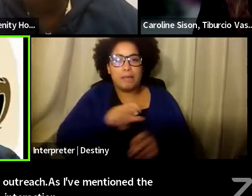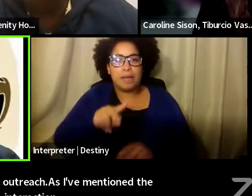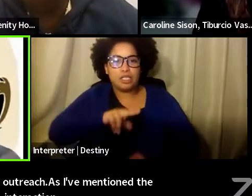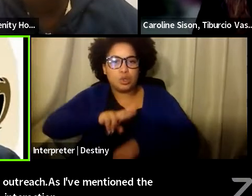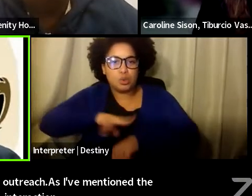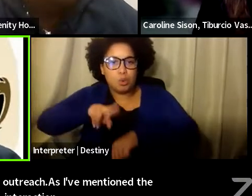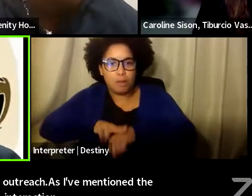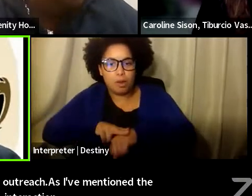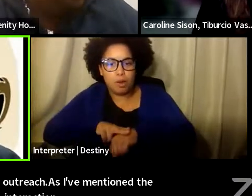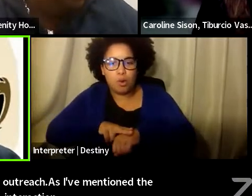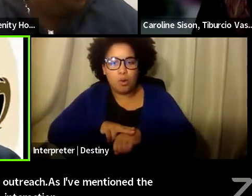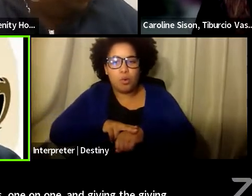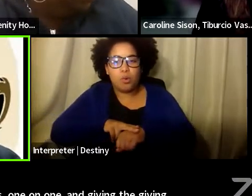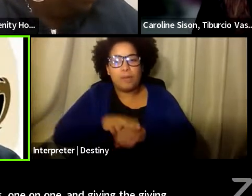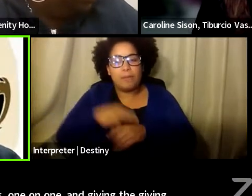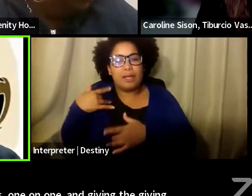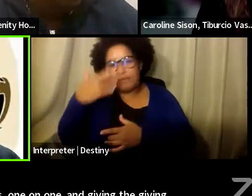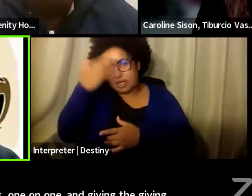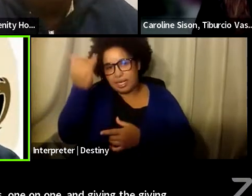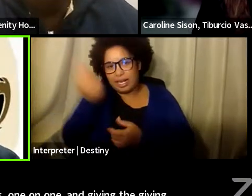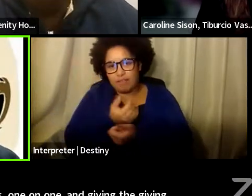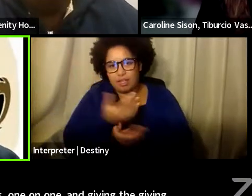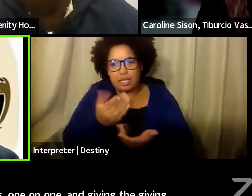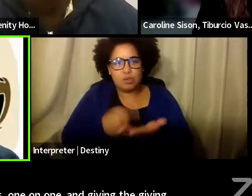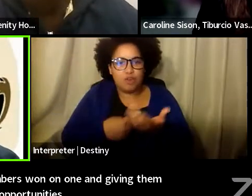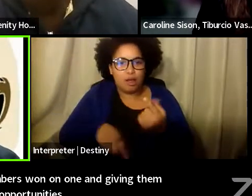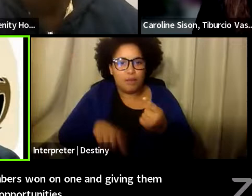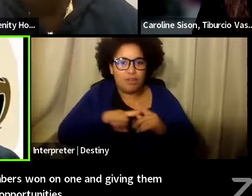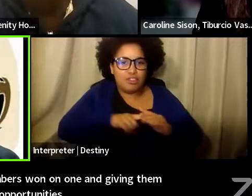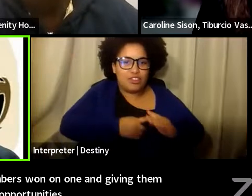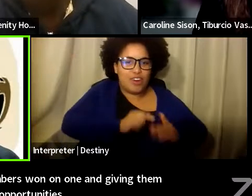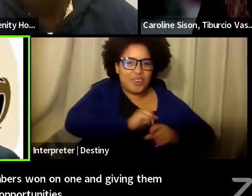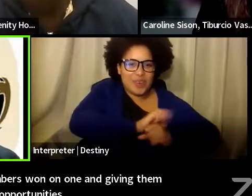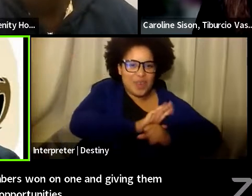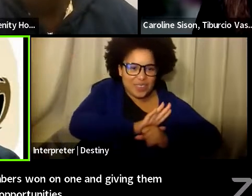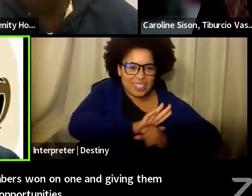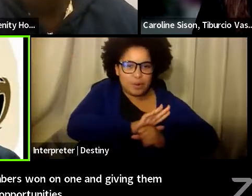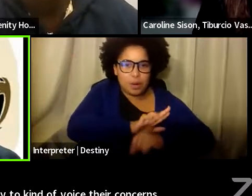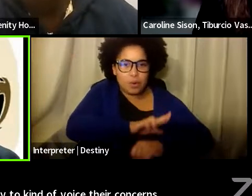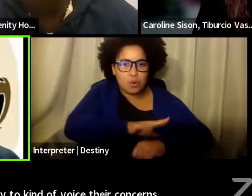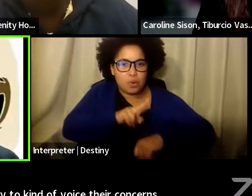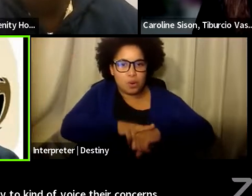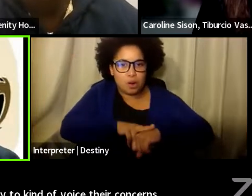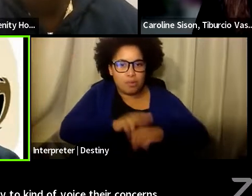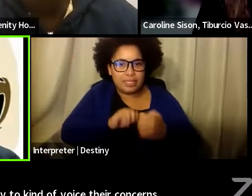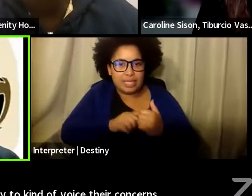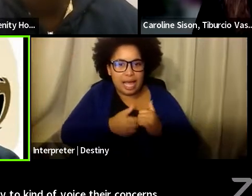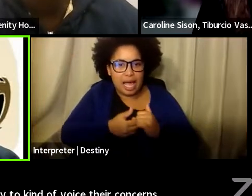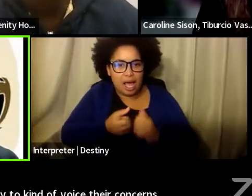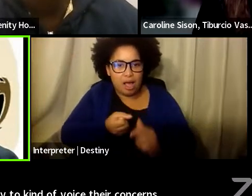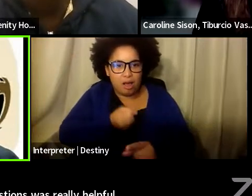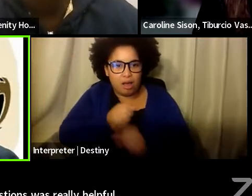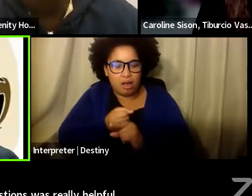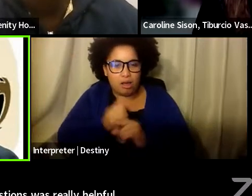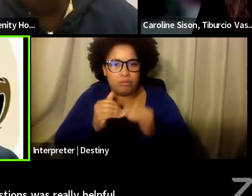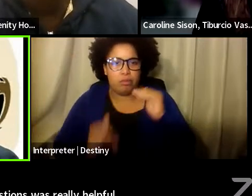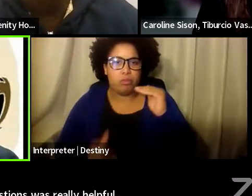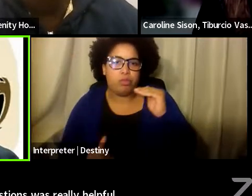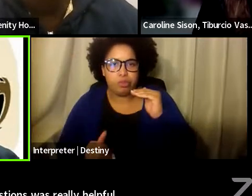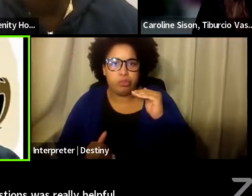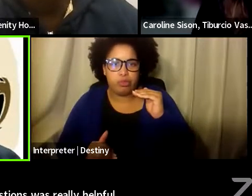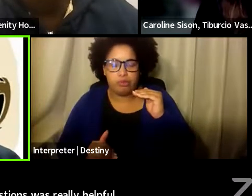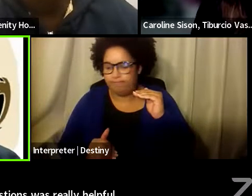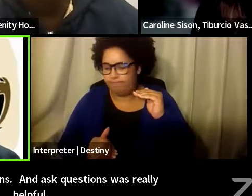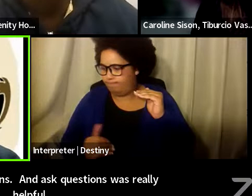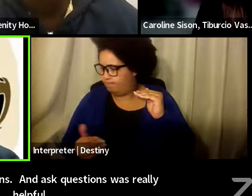normal, we seem to have forgotten all of the things that we talked about at the beginning of the pandemic, where normal is how we got to the disparities and